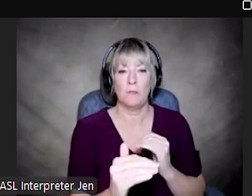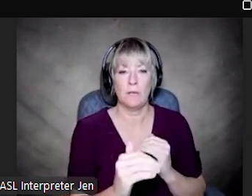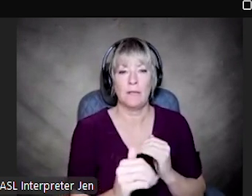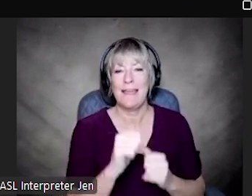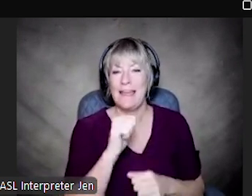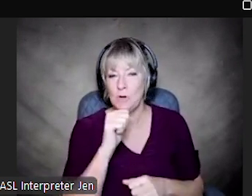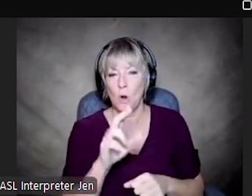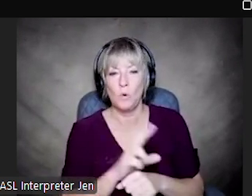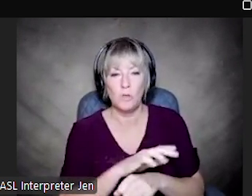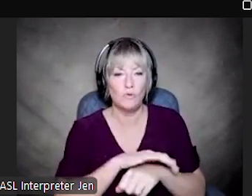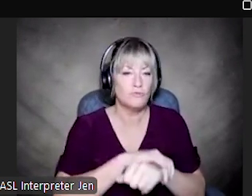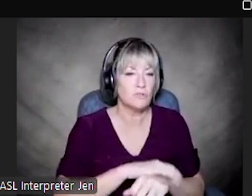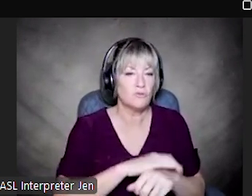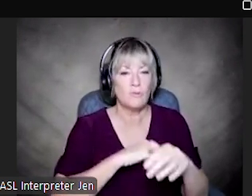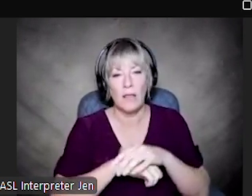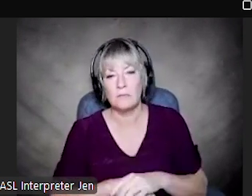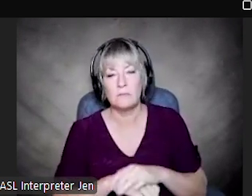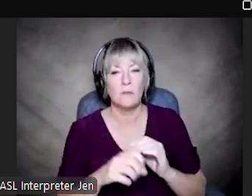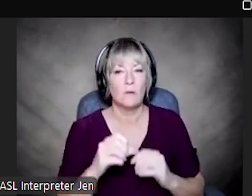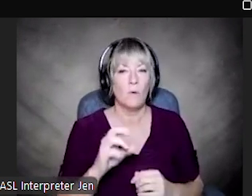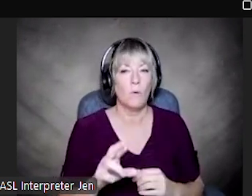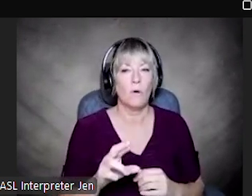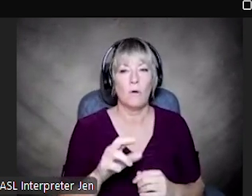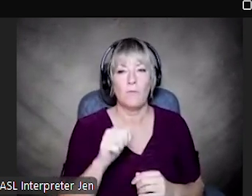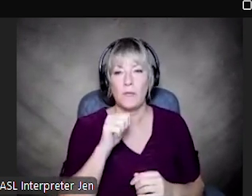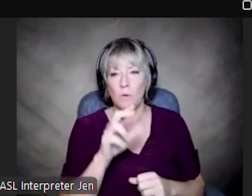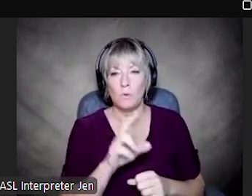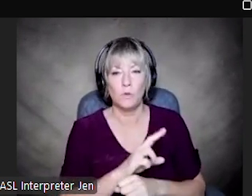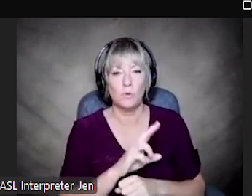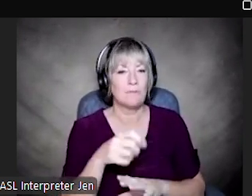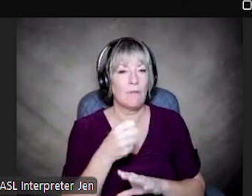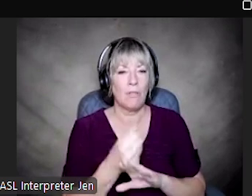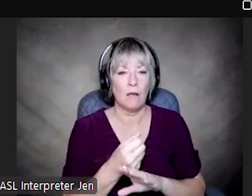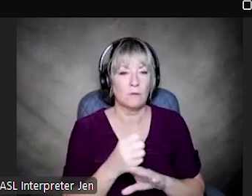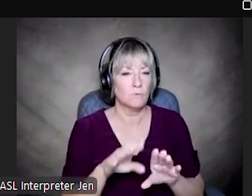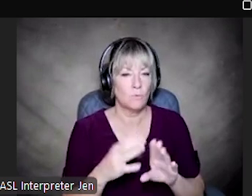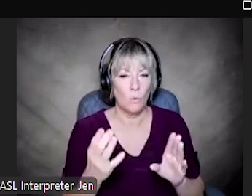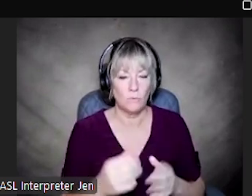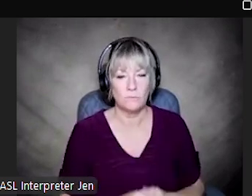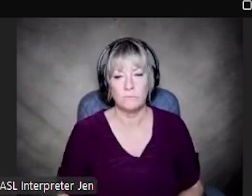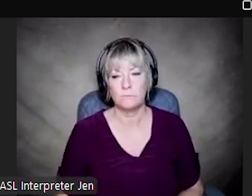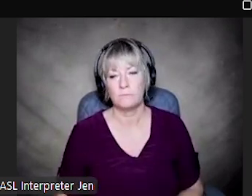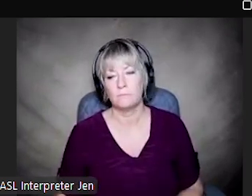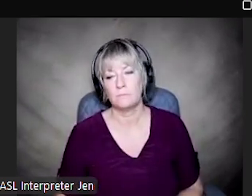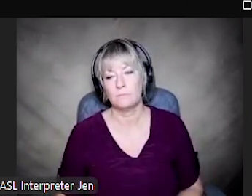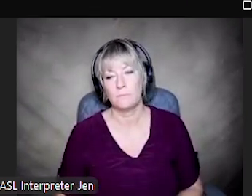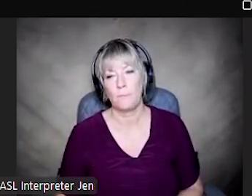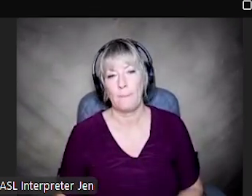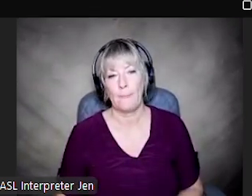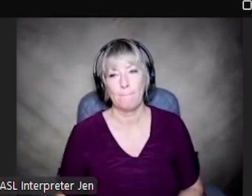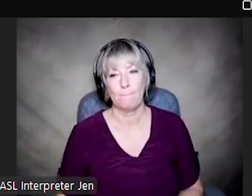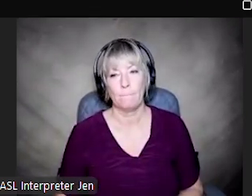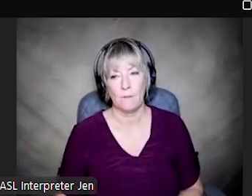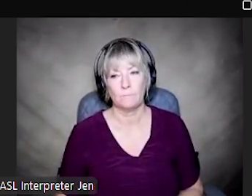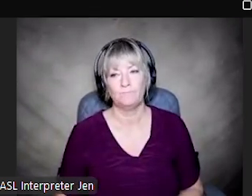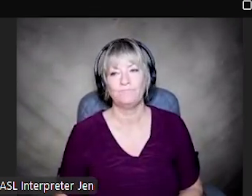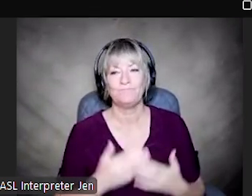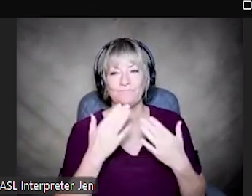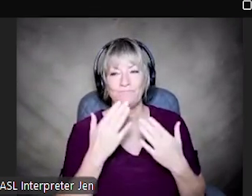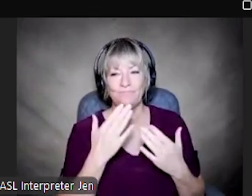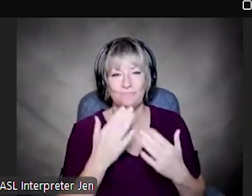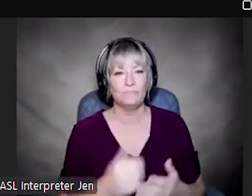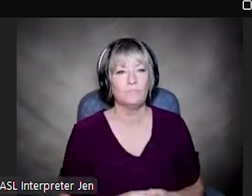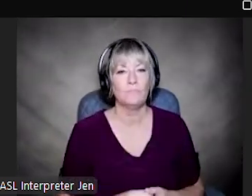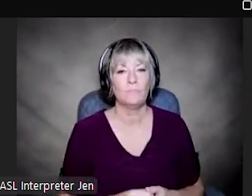use of restraints or without the use of locked doors. Nice, thank you.